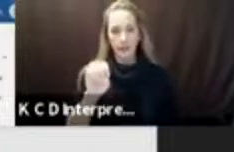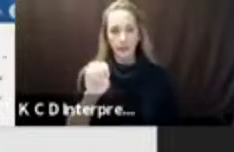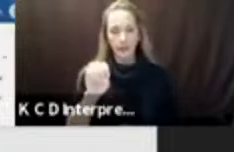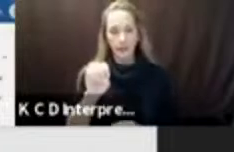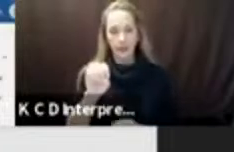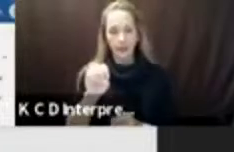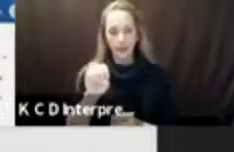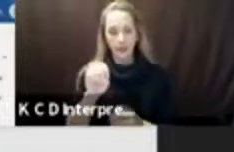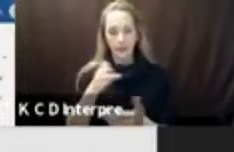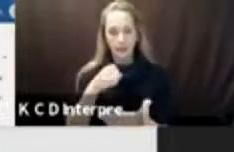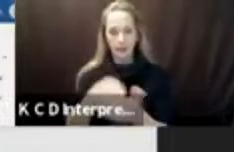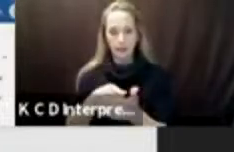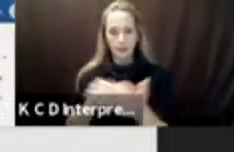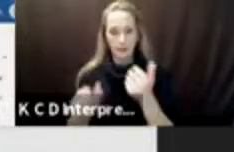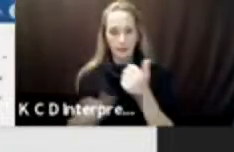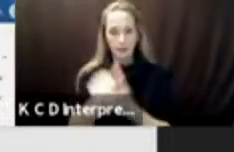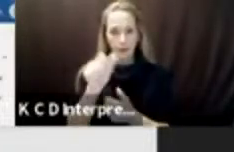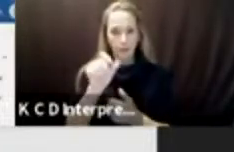for discussion.